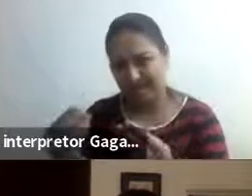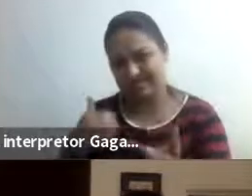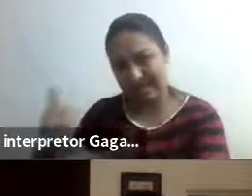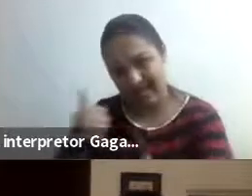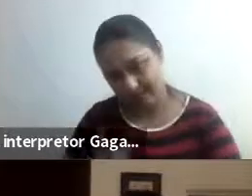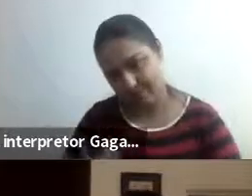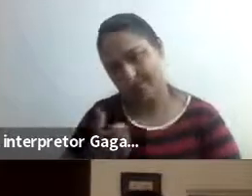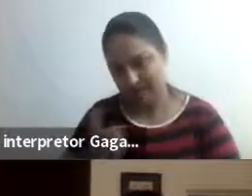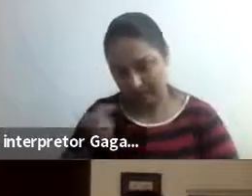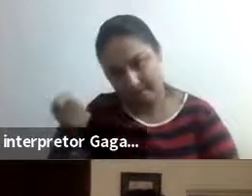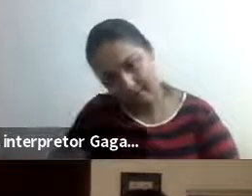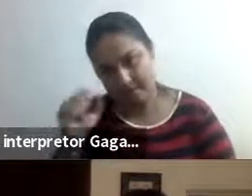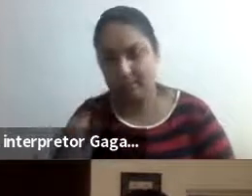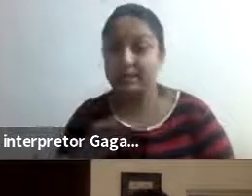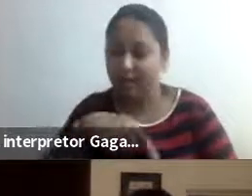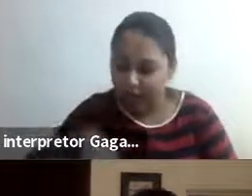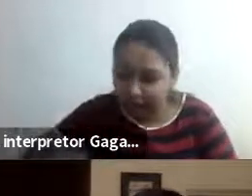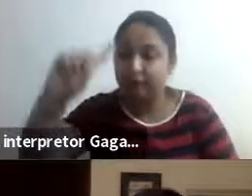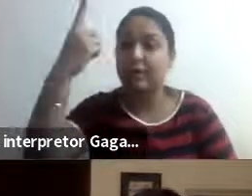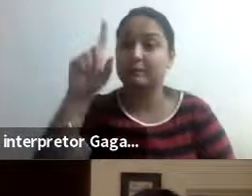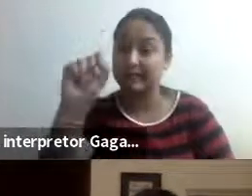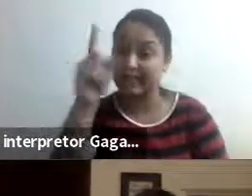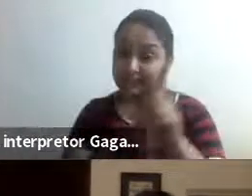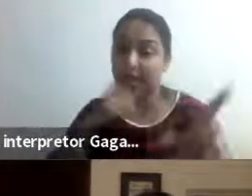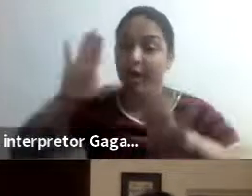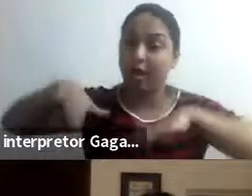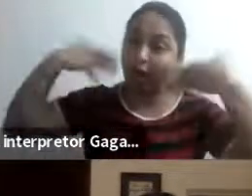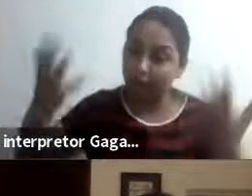for the first time, perhaps after 10 years of not painting,